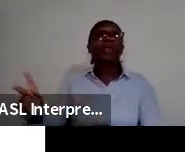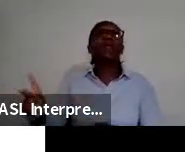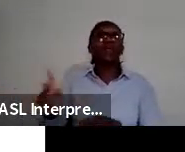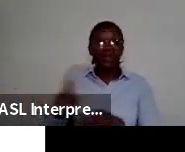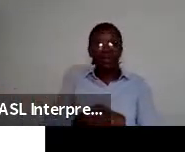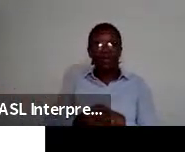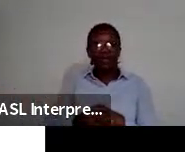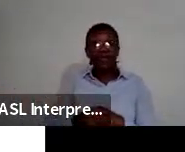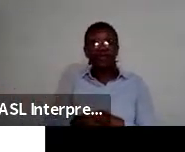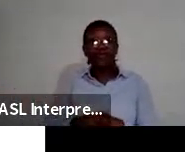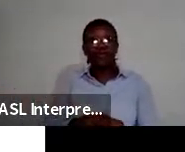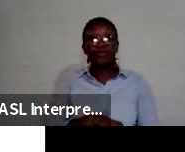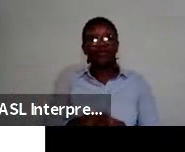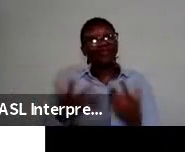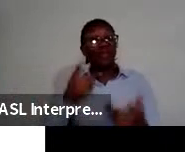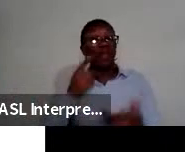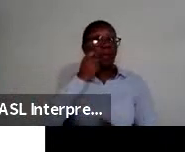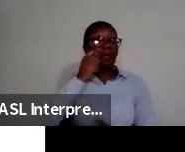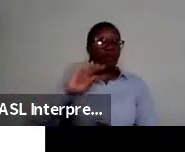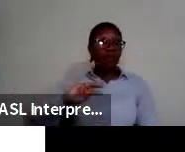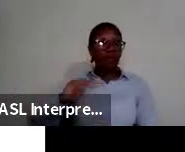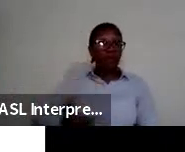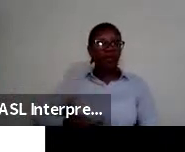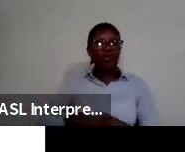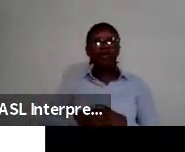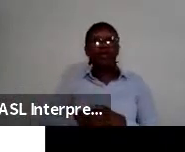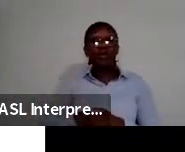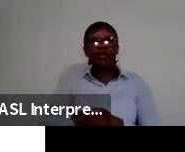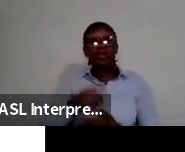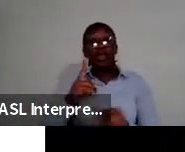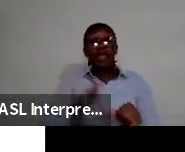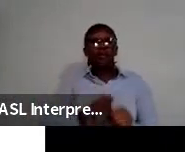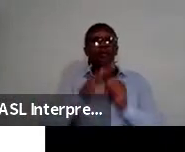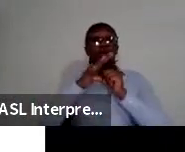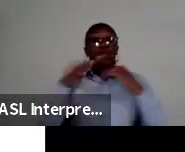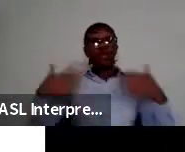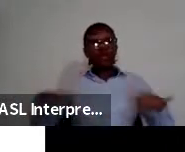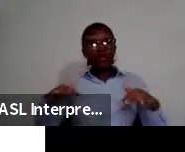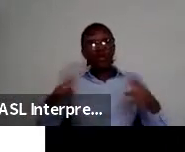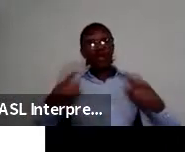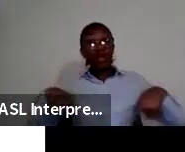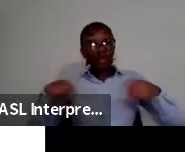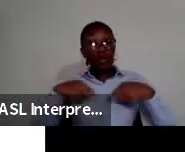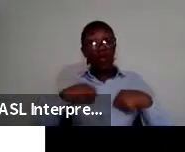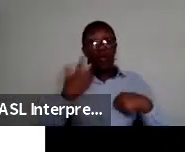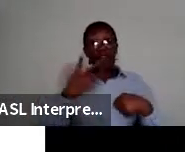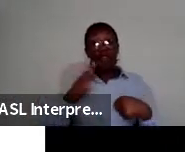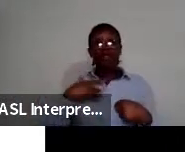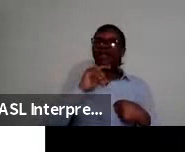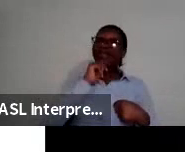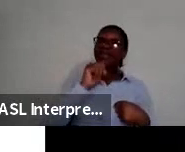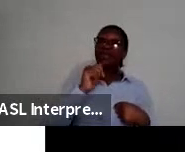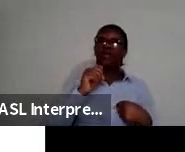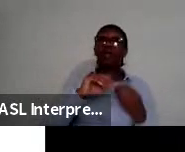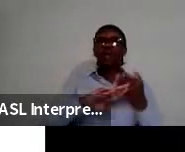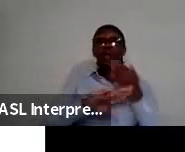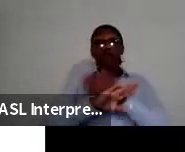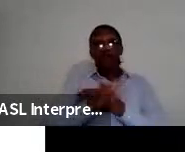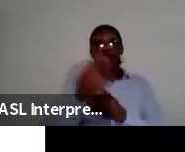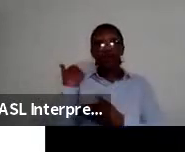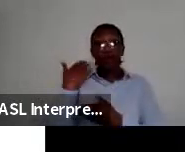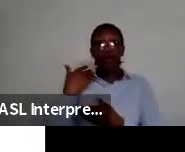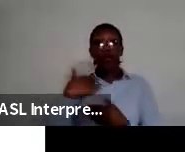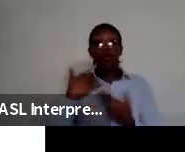that. Ladies and gentlemen, it is very important, as I have indicated earlier on, that we identify